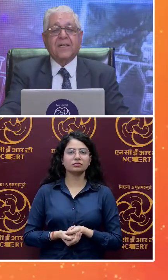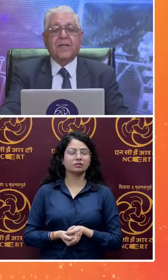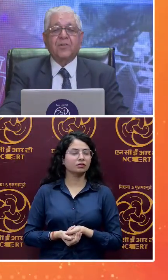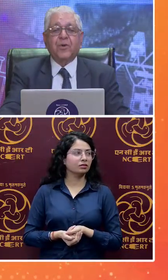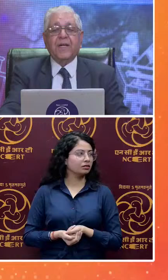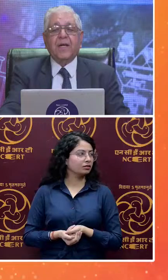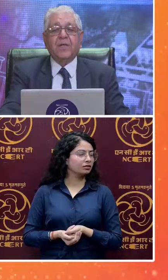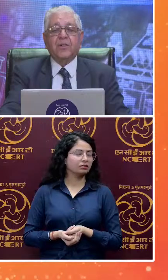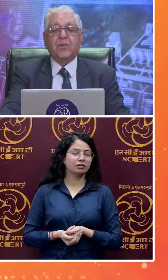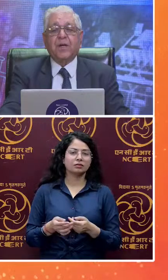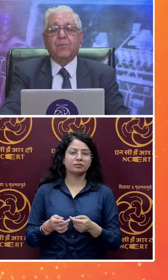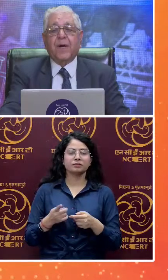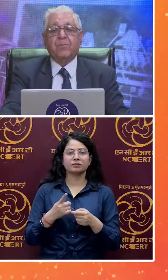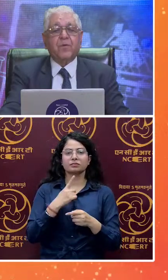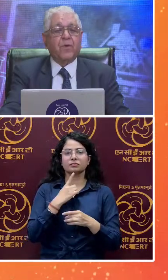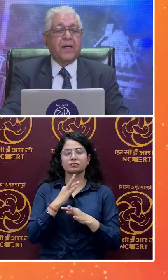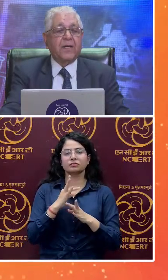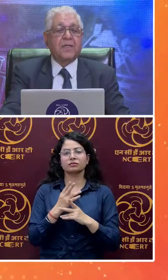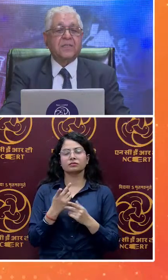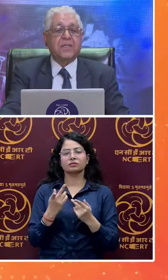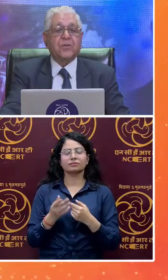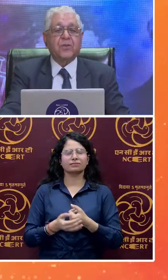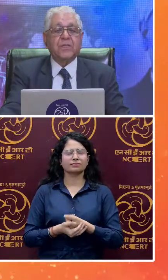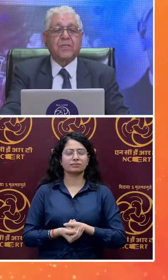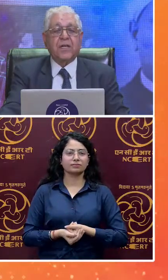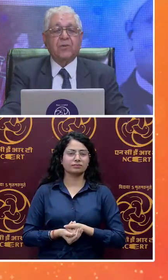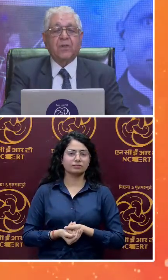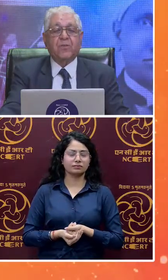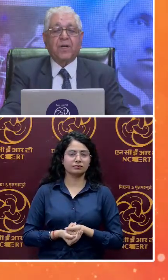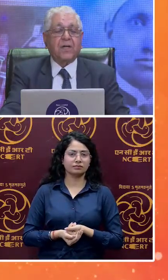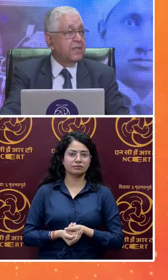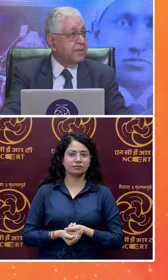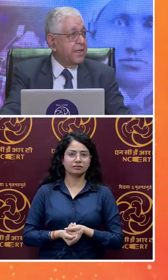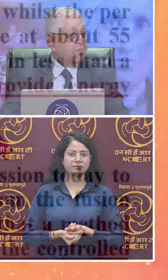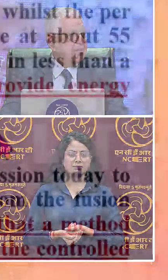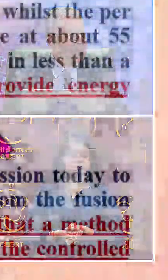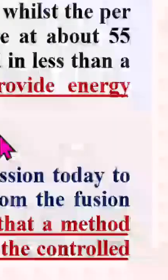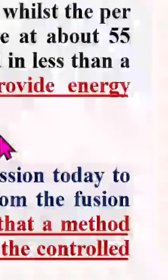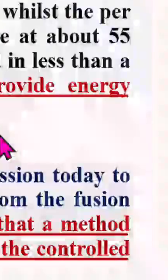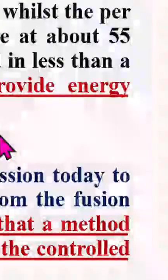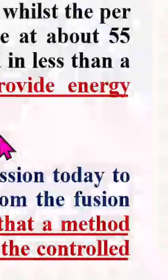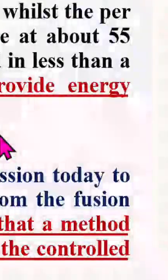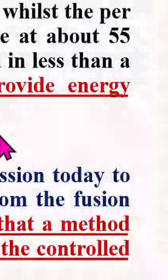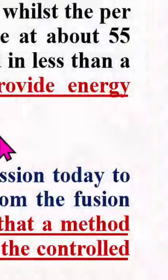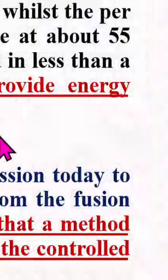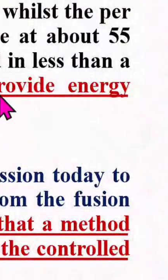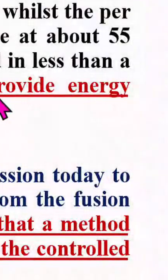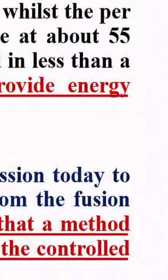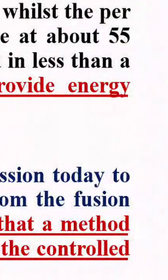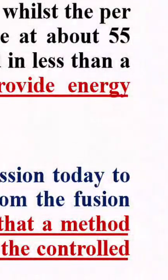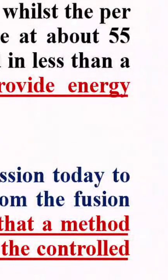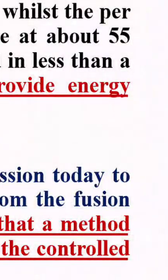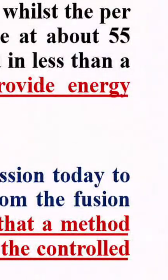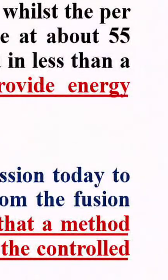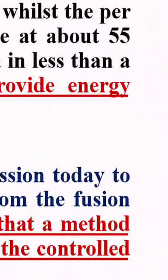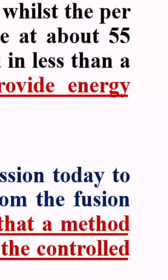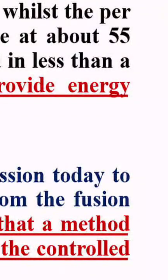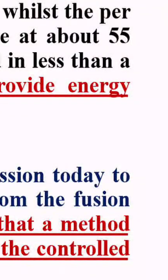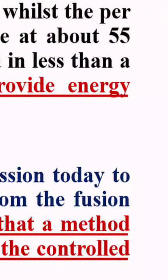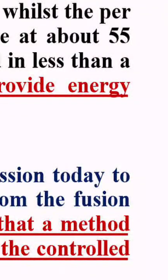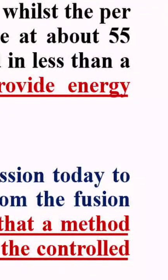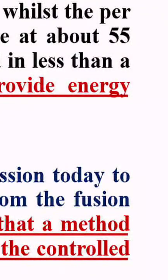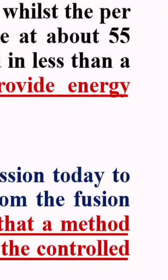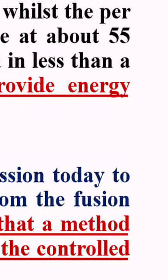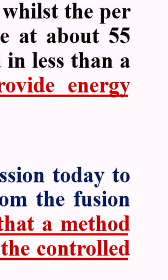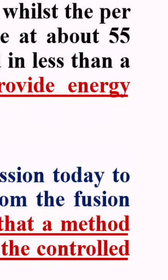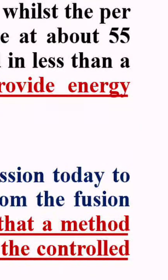Geneva? He said uranium and thorium might provide energy resources adequate for at least next millennium. So, this is what Bhabha had declared